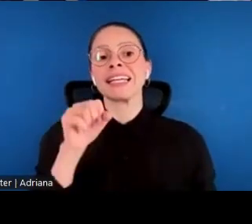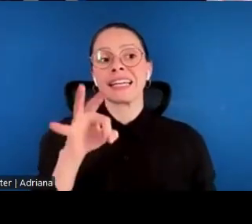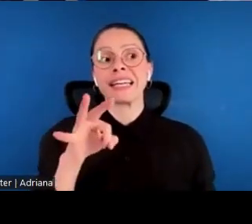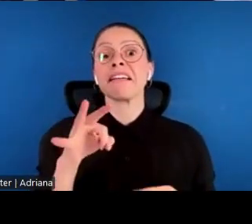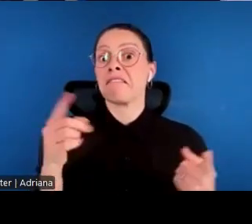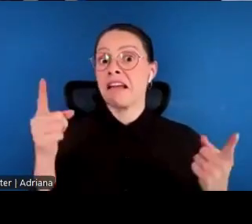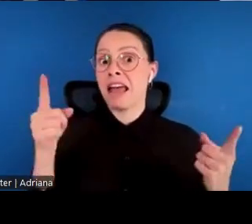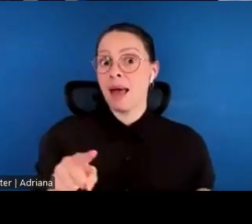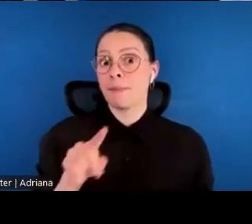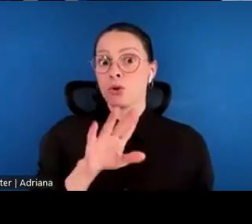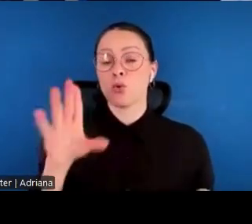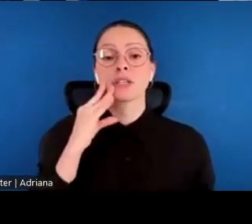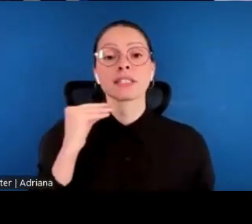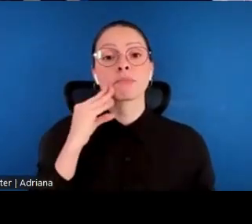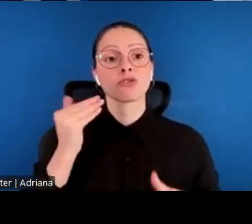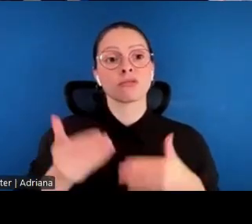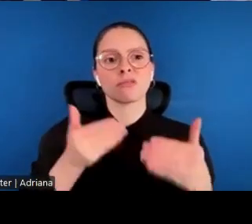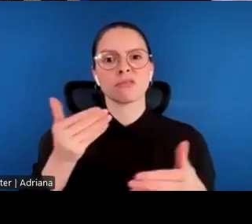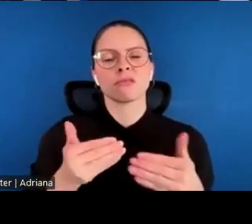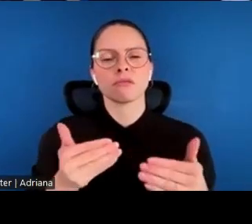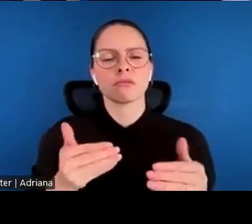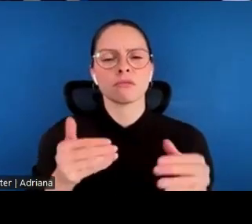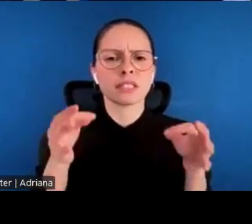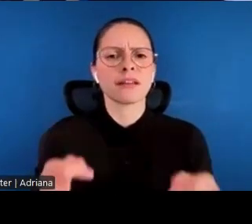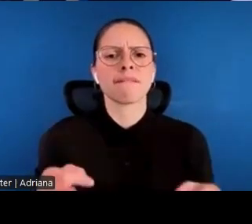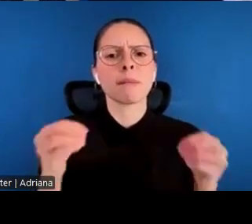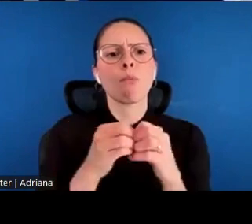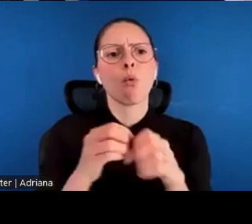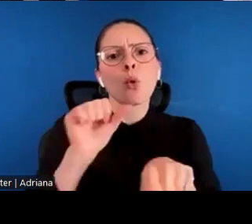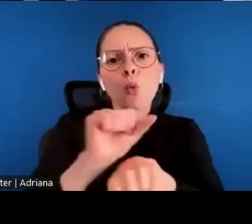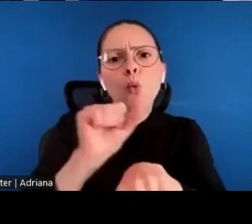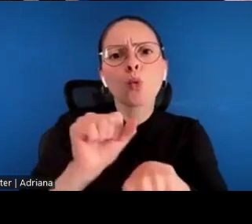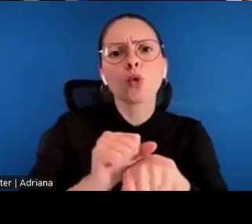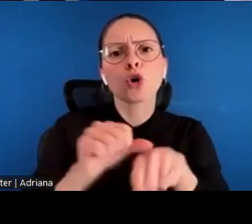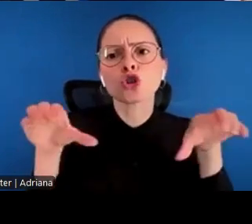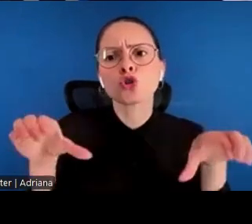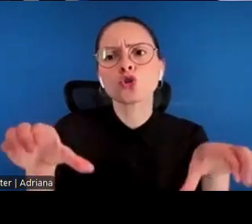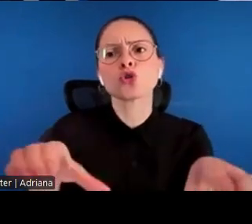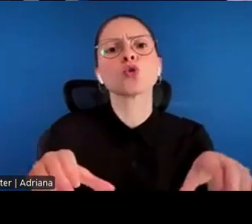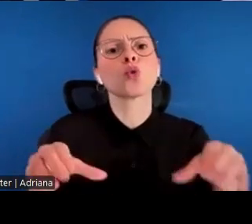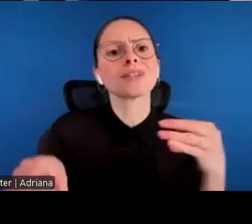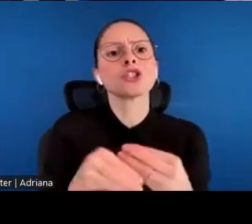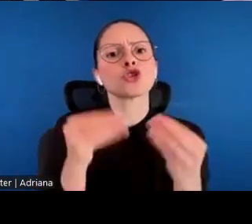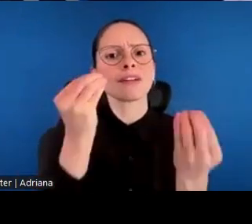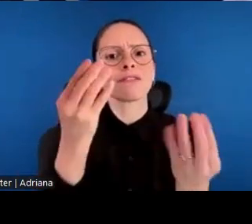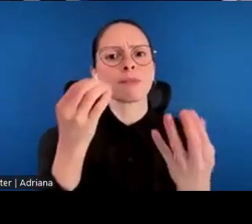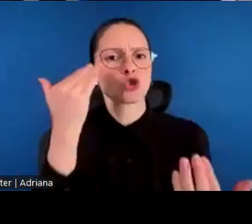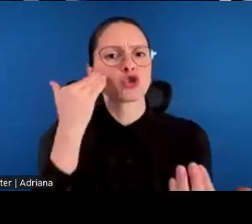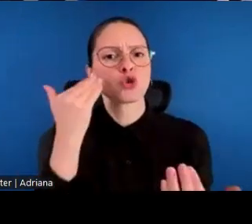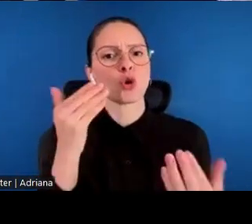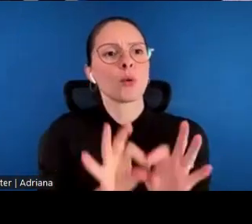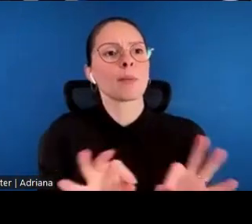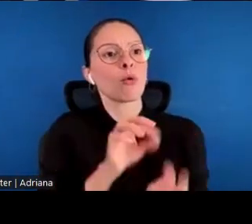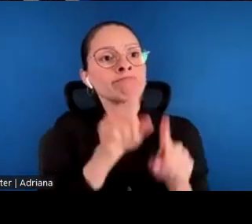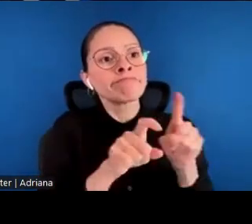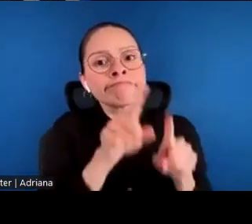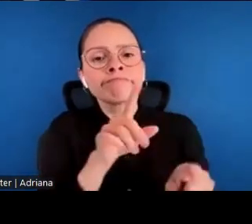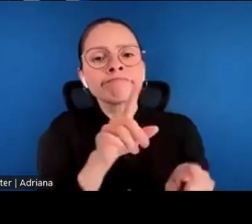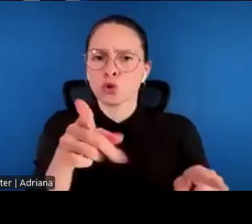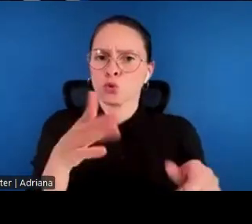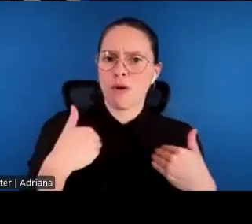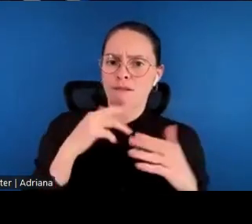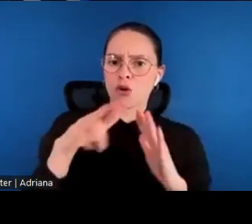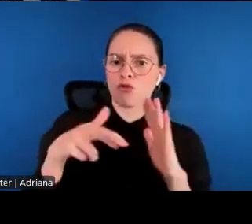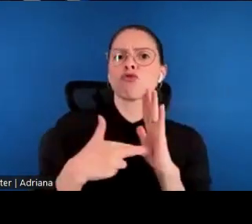it's certainly, there's additional work to be done and additional information to know. and you do have a role as victims counsel